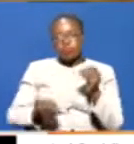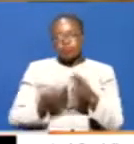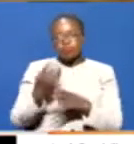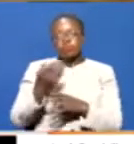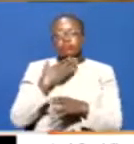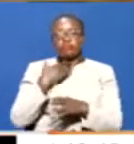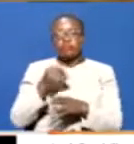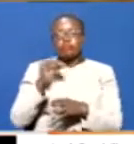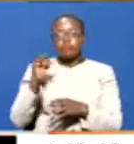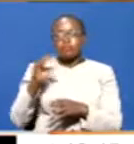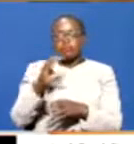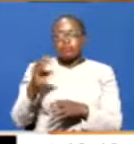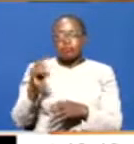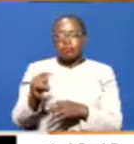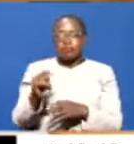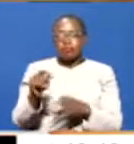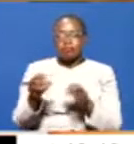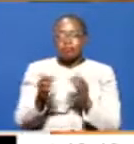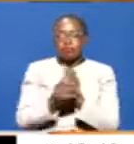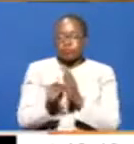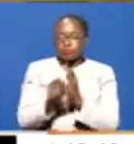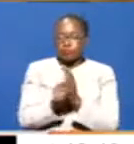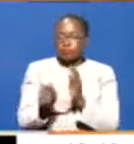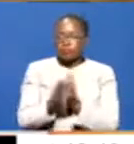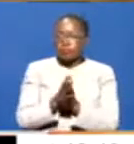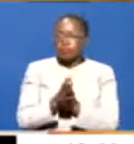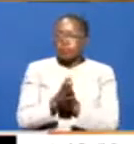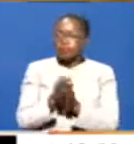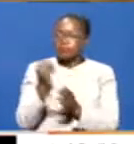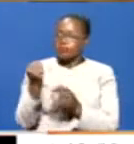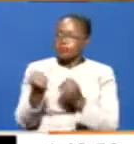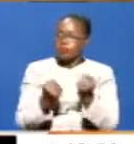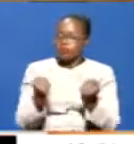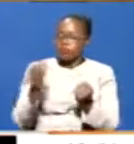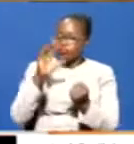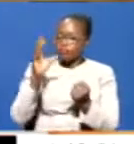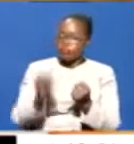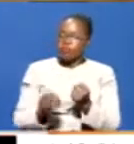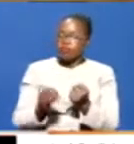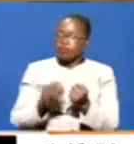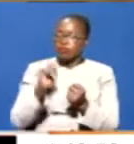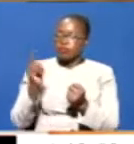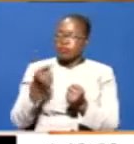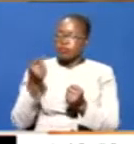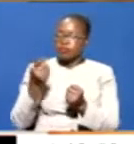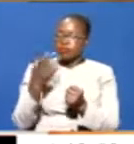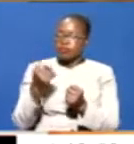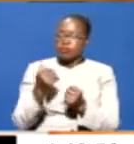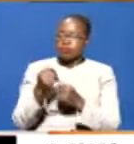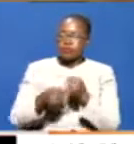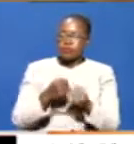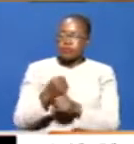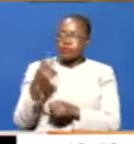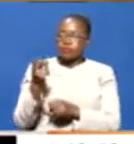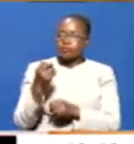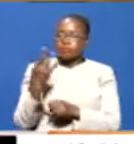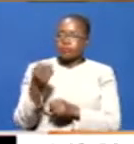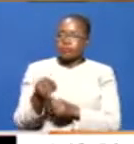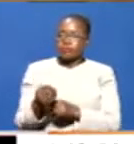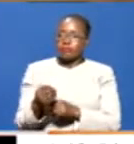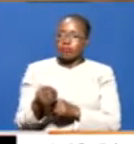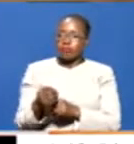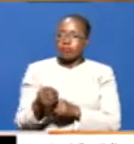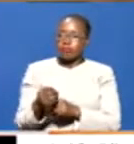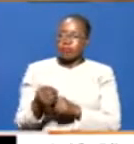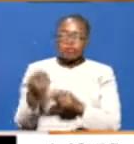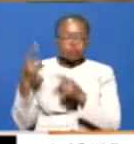ICT skills. As Hibaq Said narrates, 55% of jobs in Kenya by the year 2030 are expected to